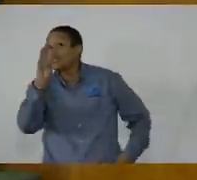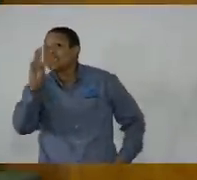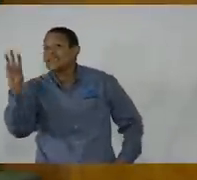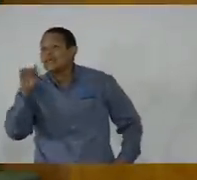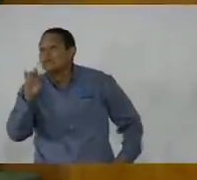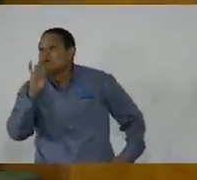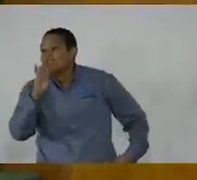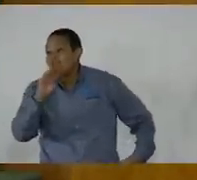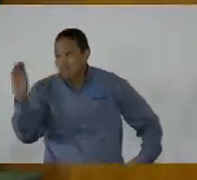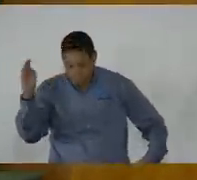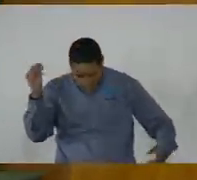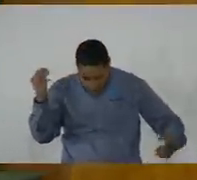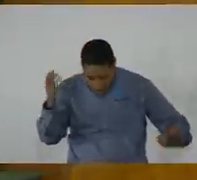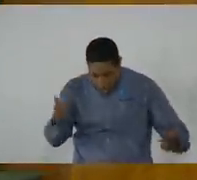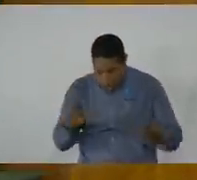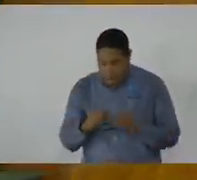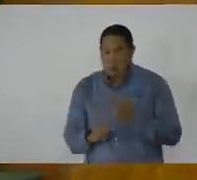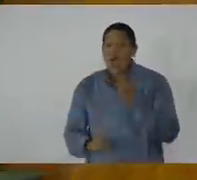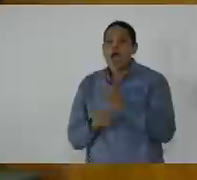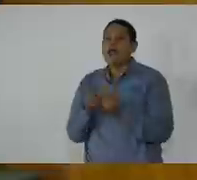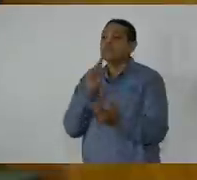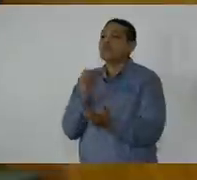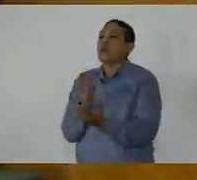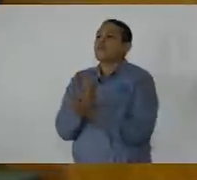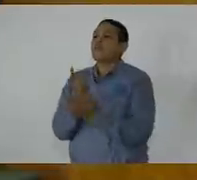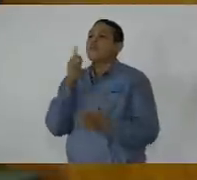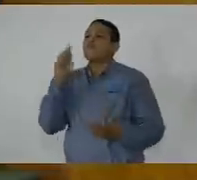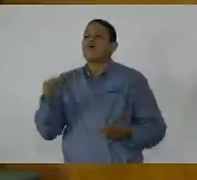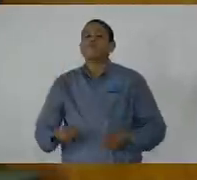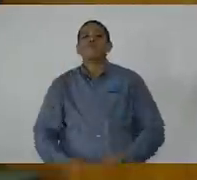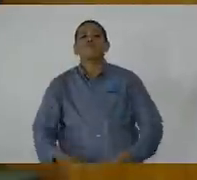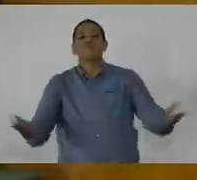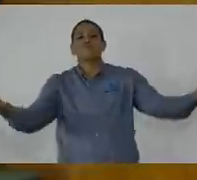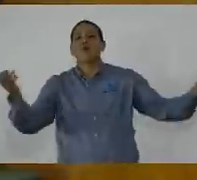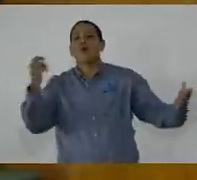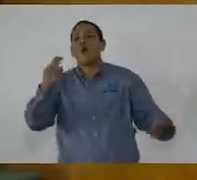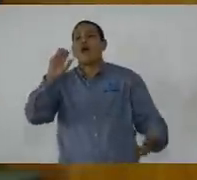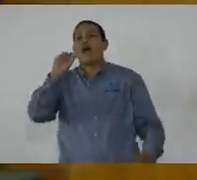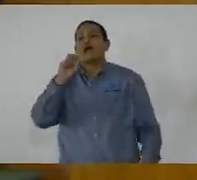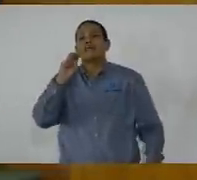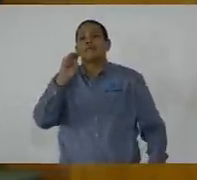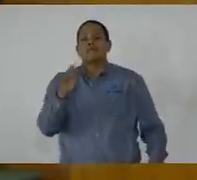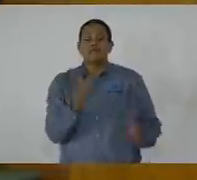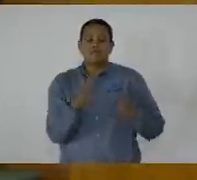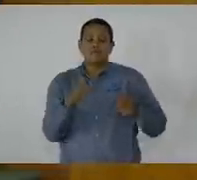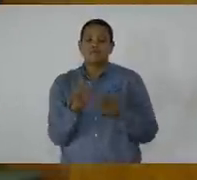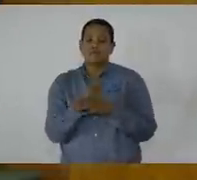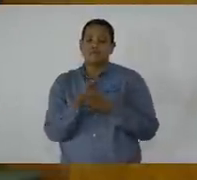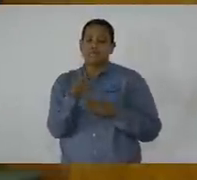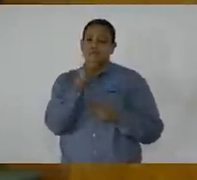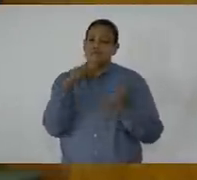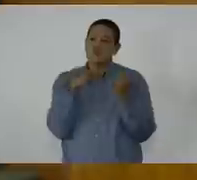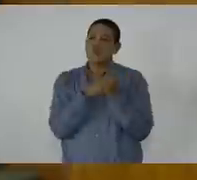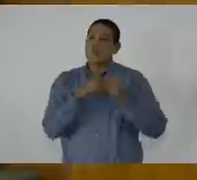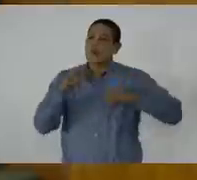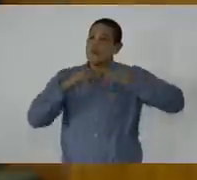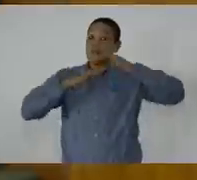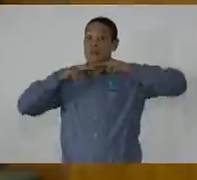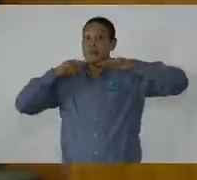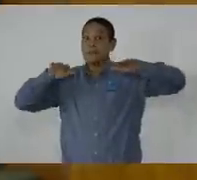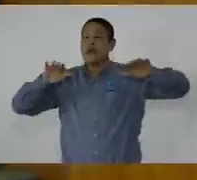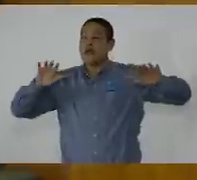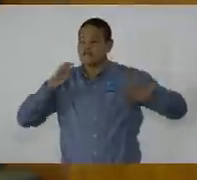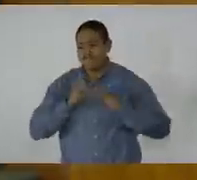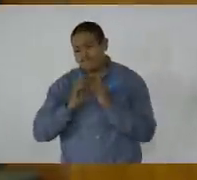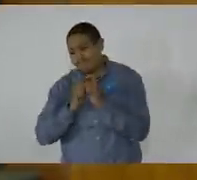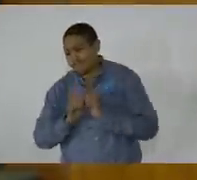$266.7 million have been approved for disbursement to SMEs to assist them to rebuild,